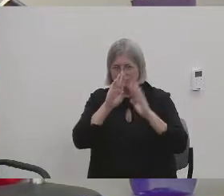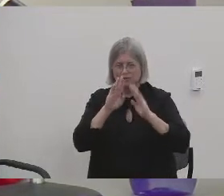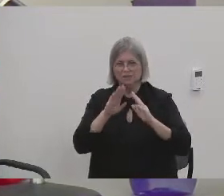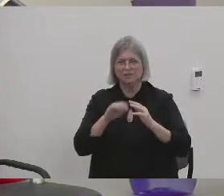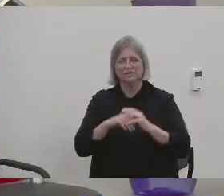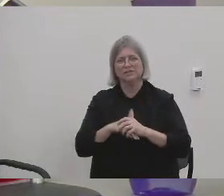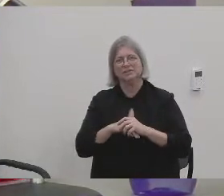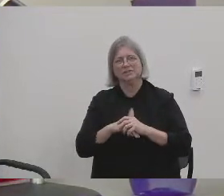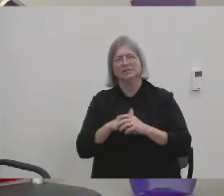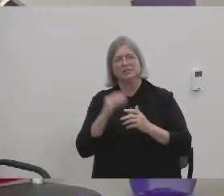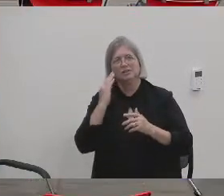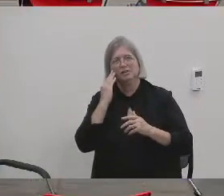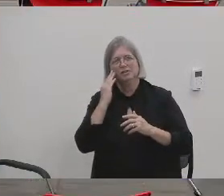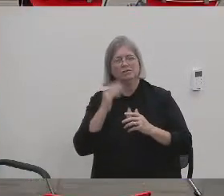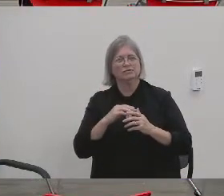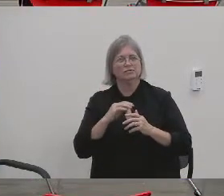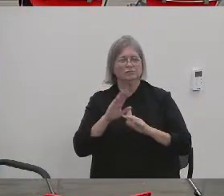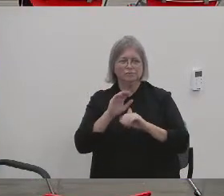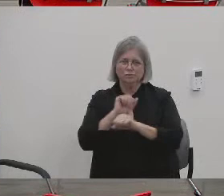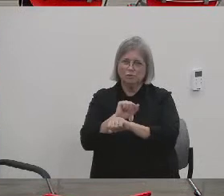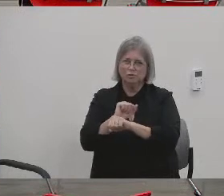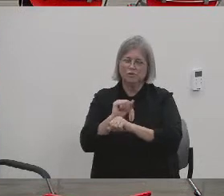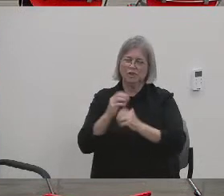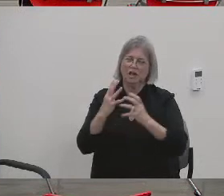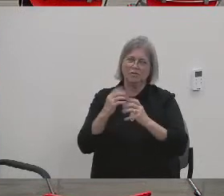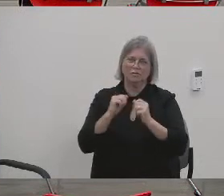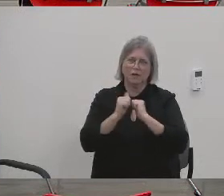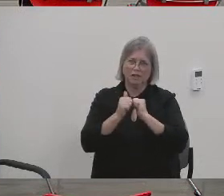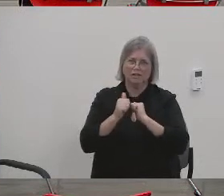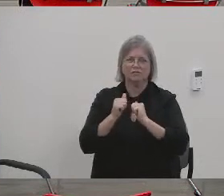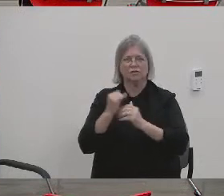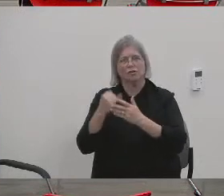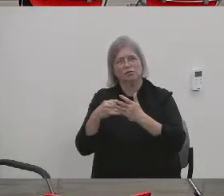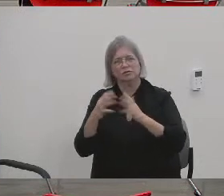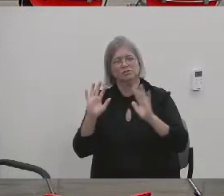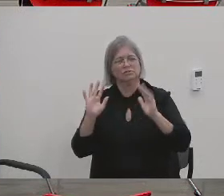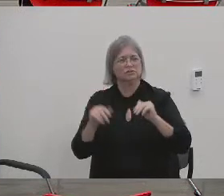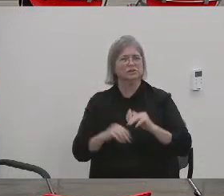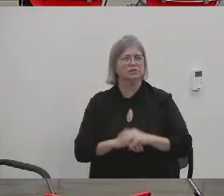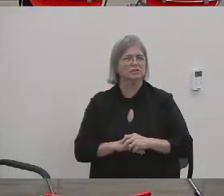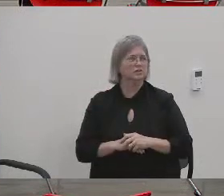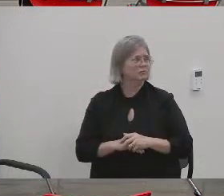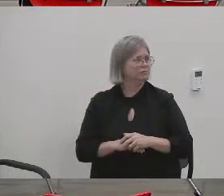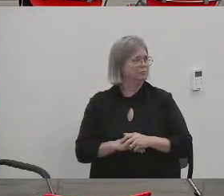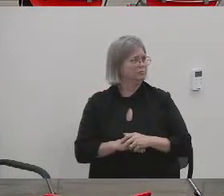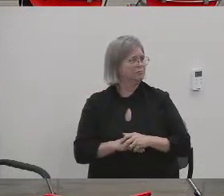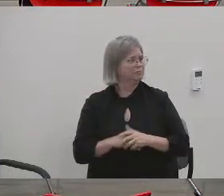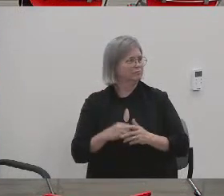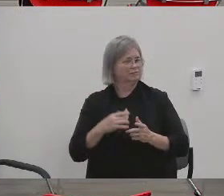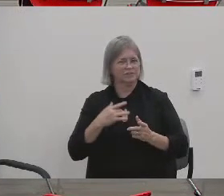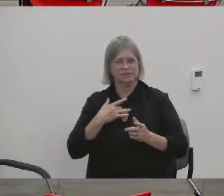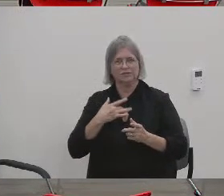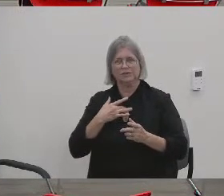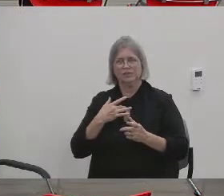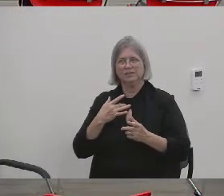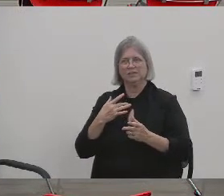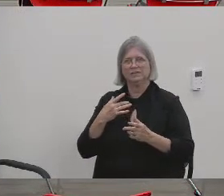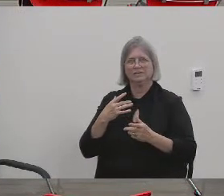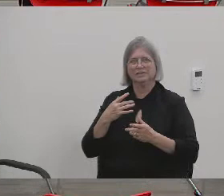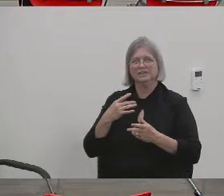doing that. Thank you. And having been in the line, it felt like I was an extra in Field of